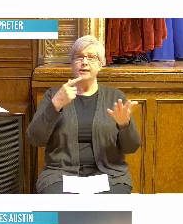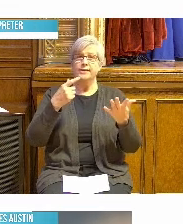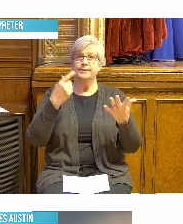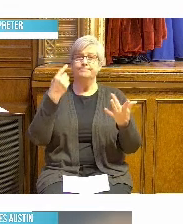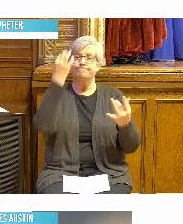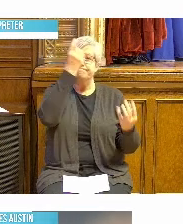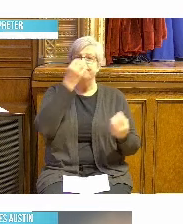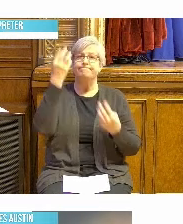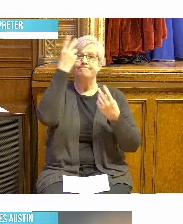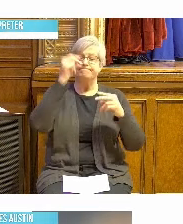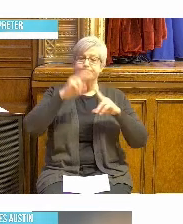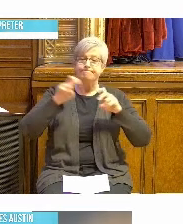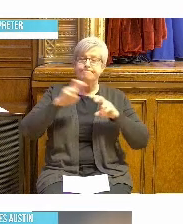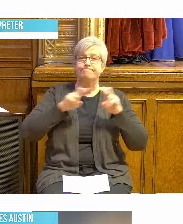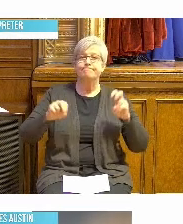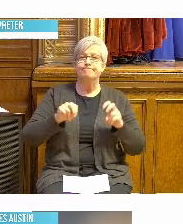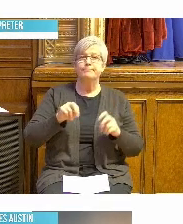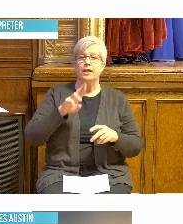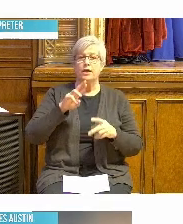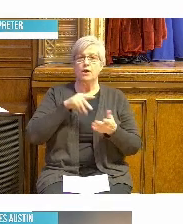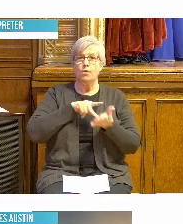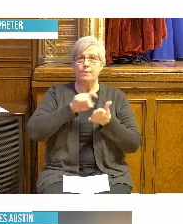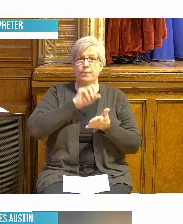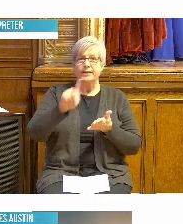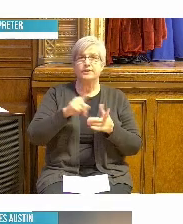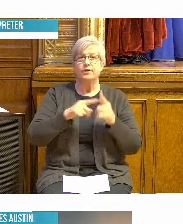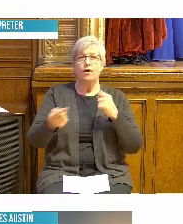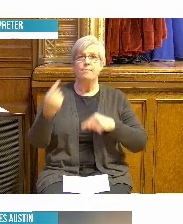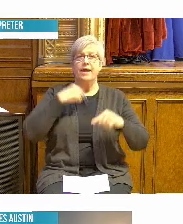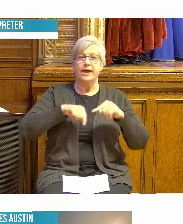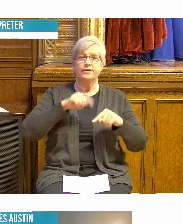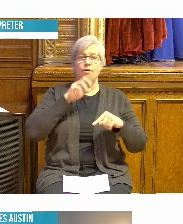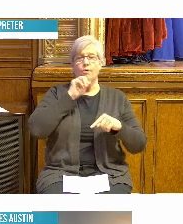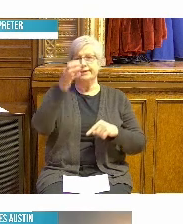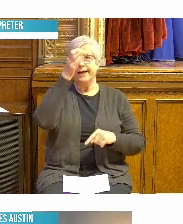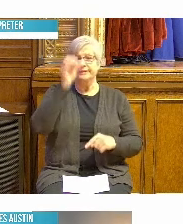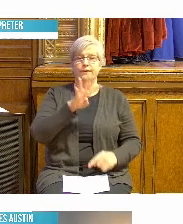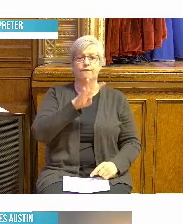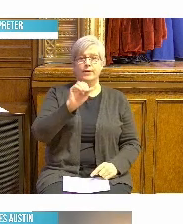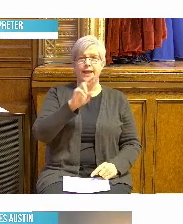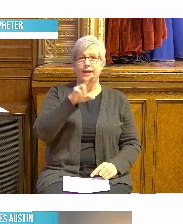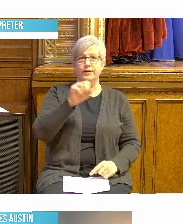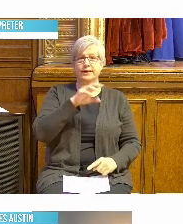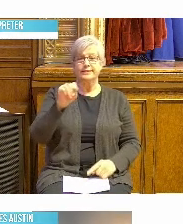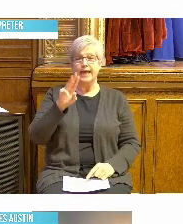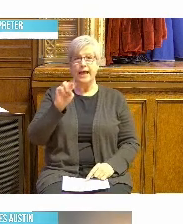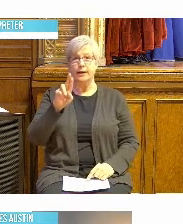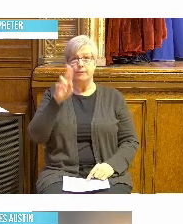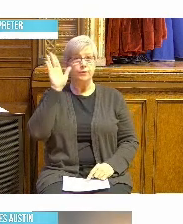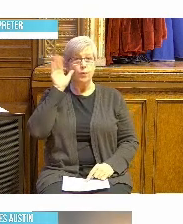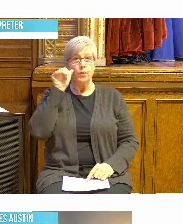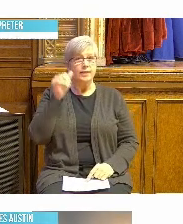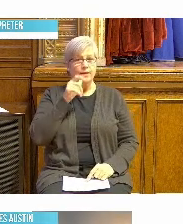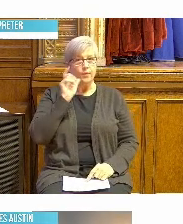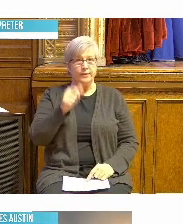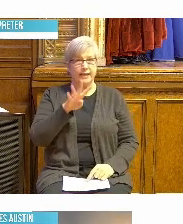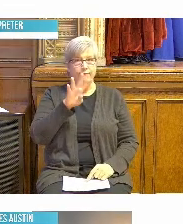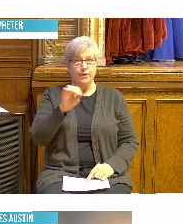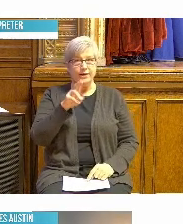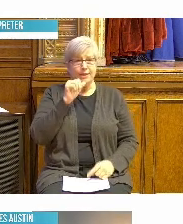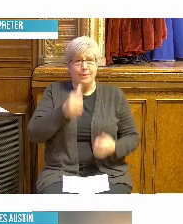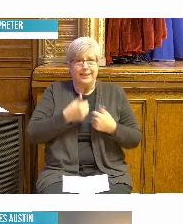reparations, and we go back to the old concept of 40 acres and a mule, well, I don't need 40 acres because I don't want to live that far